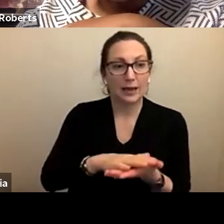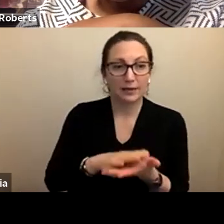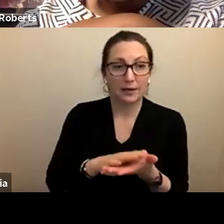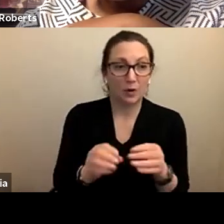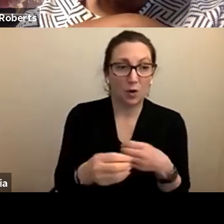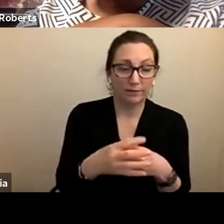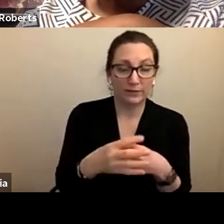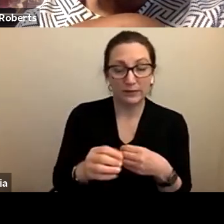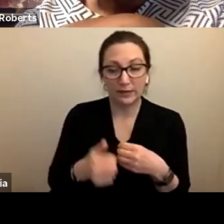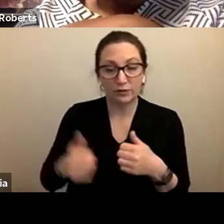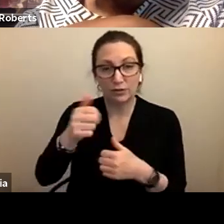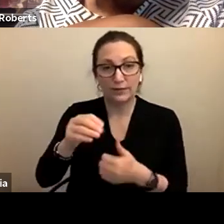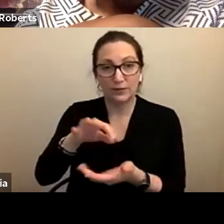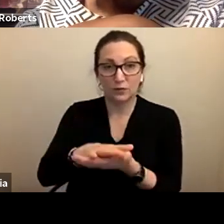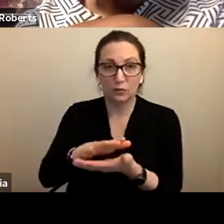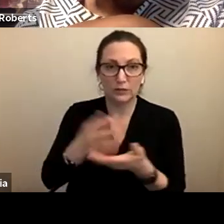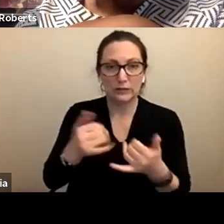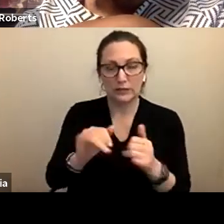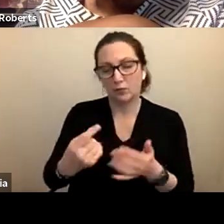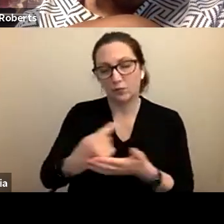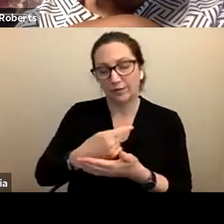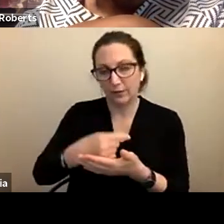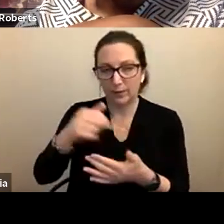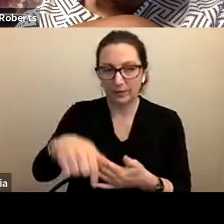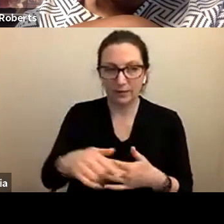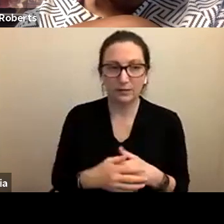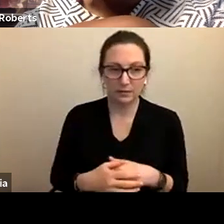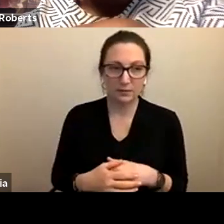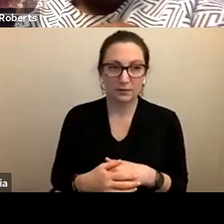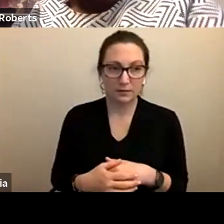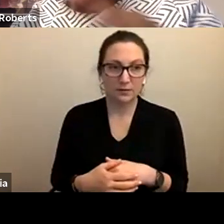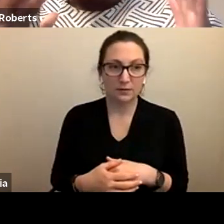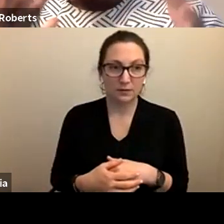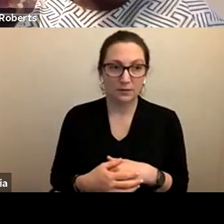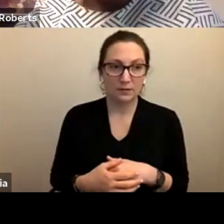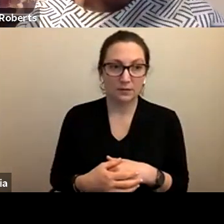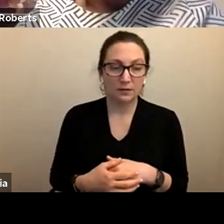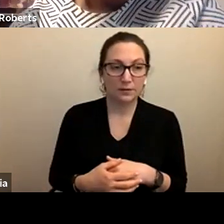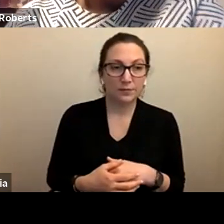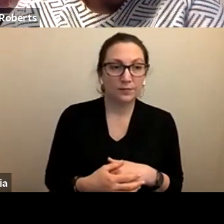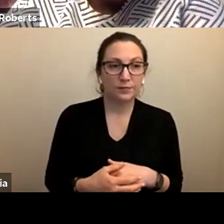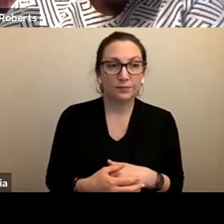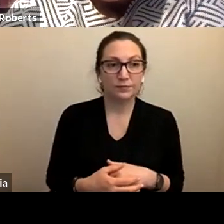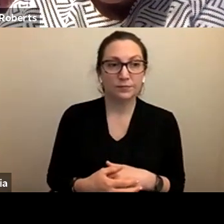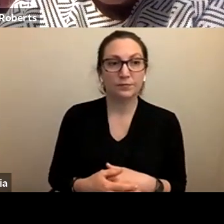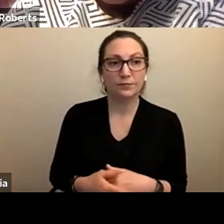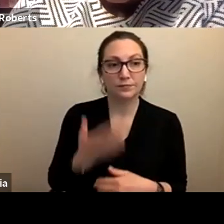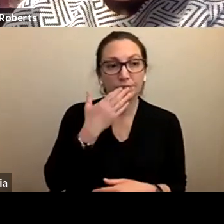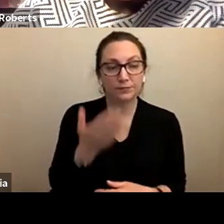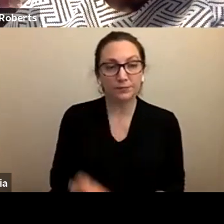chief of schools. So it's just want to put that out there, and I think just to make that clear. Thanks.